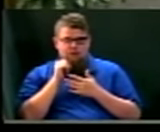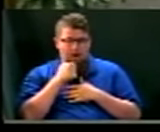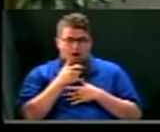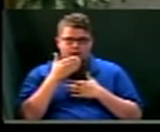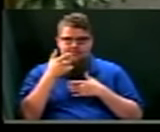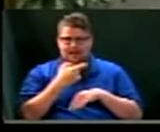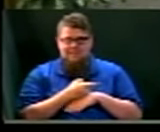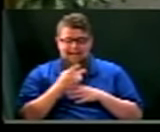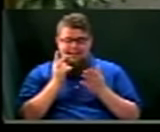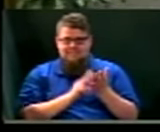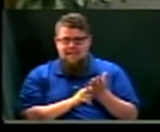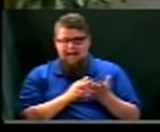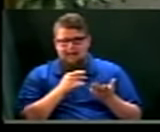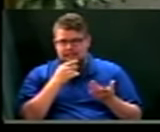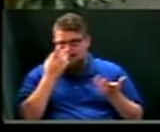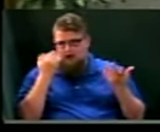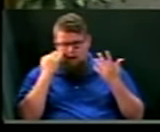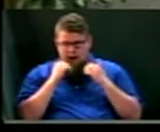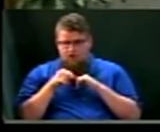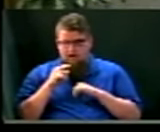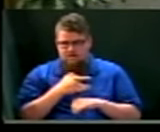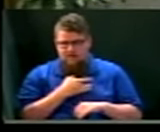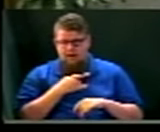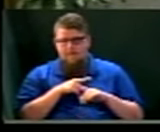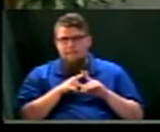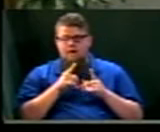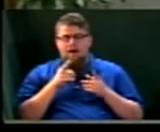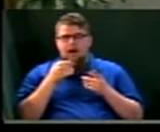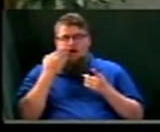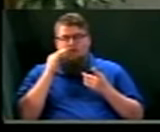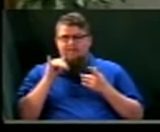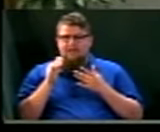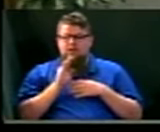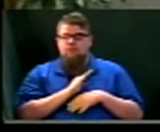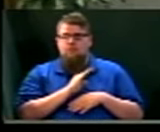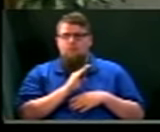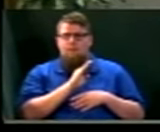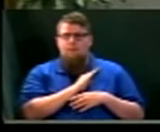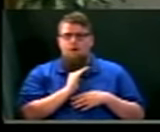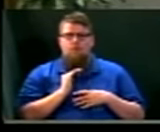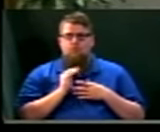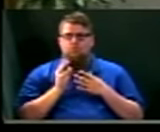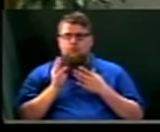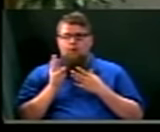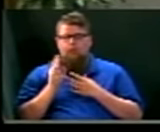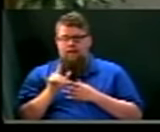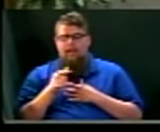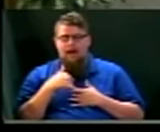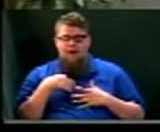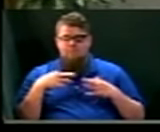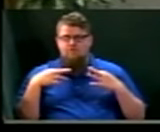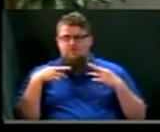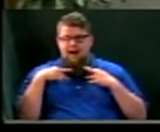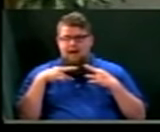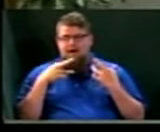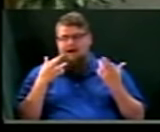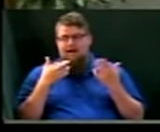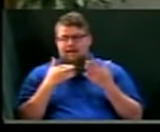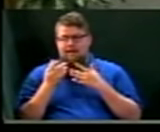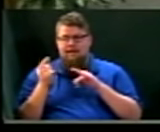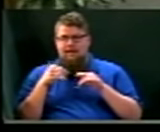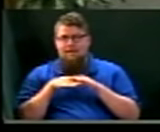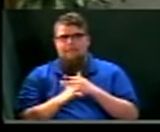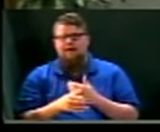and sign it. So I don't know. That's the board's will. I'm retired. I can come in.